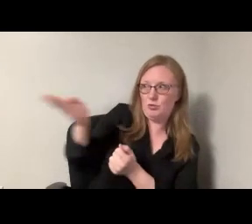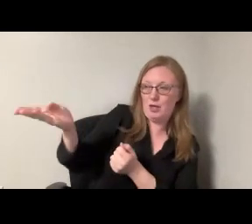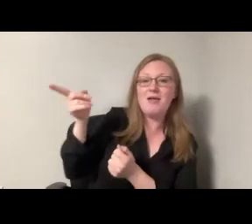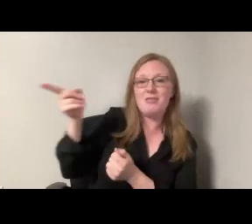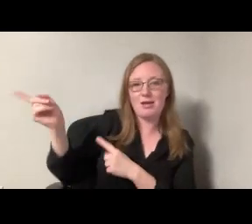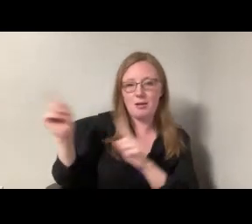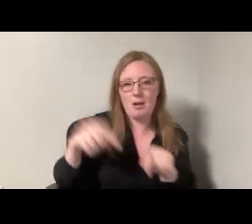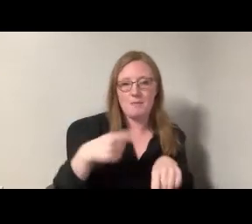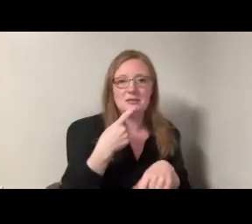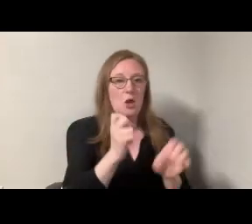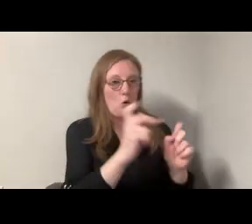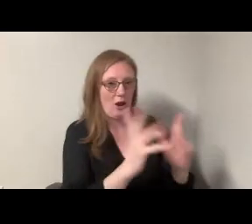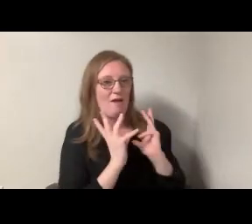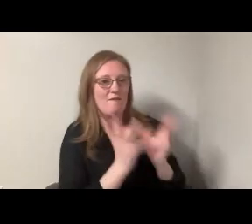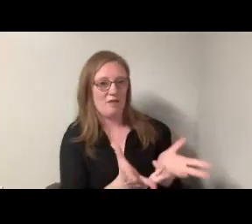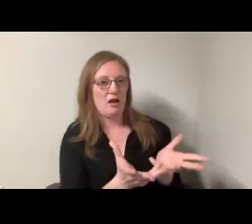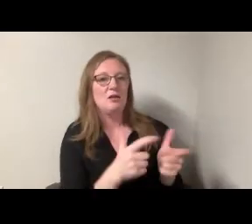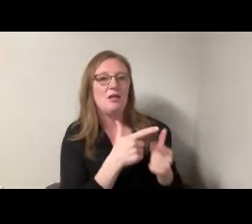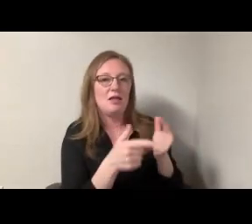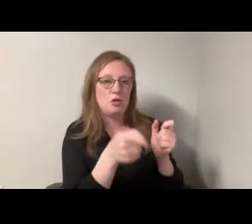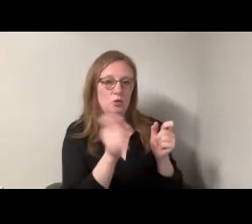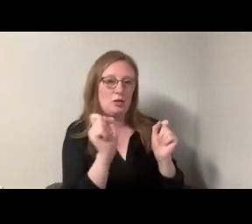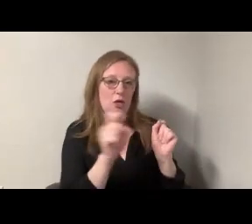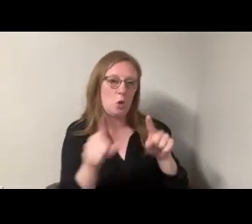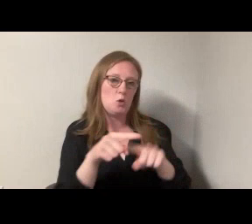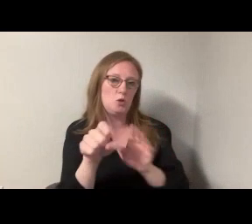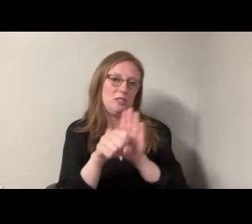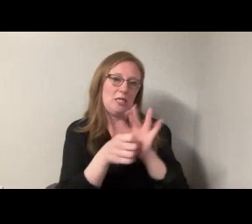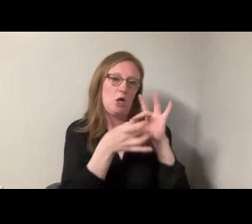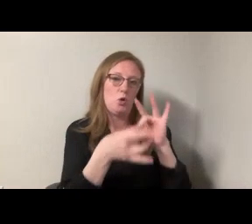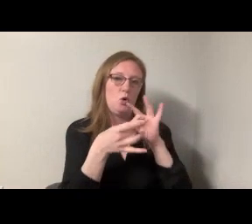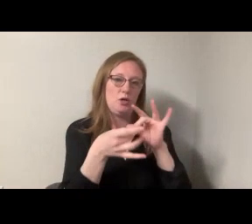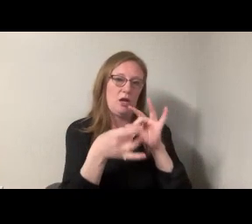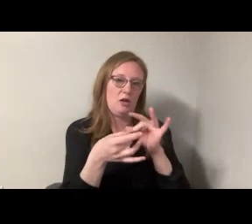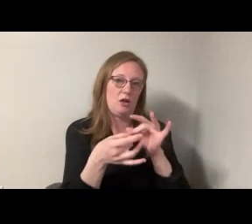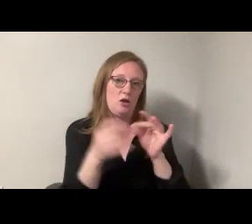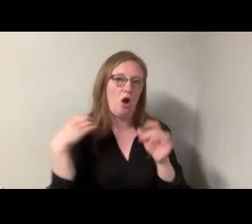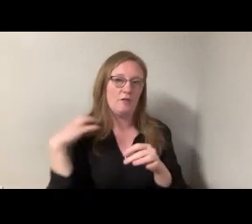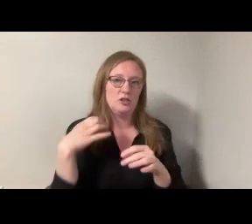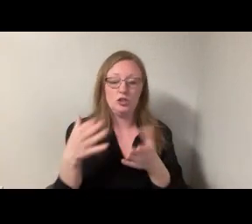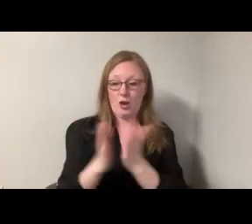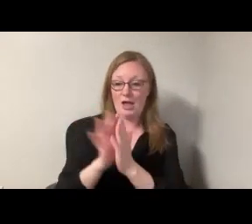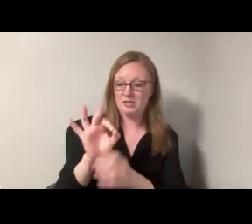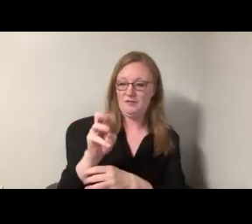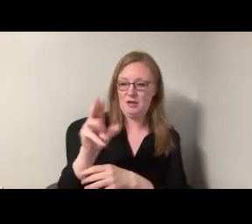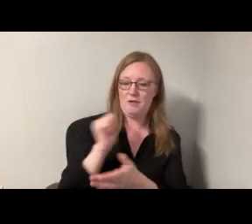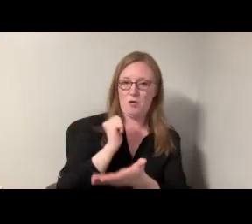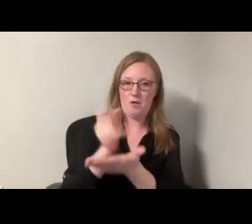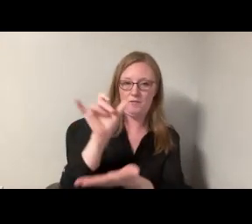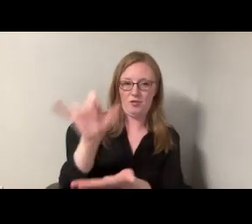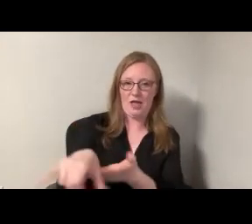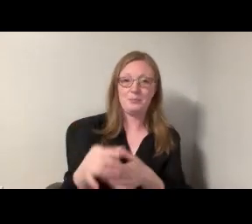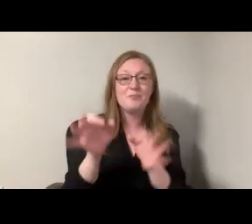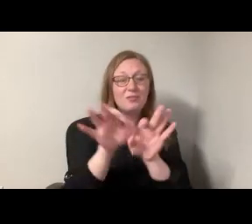you can take to the state coordinating officer to make a request to FEMA. It's very important that